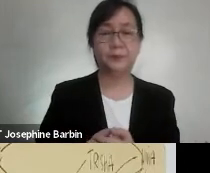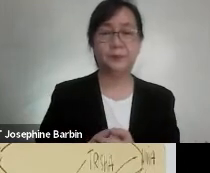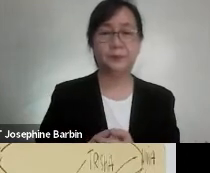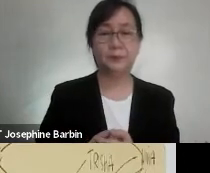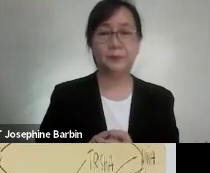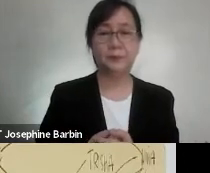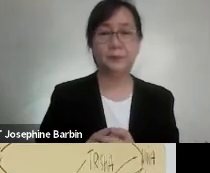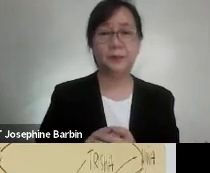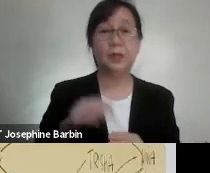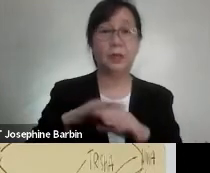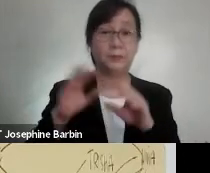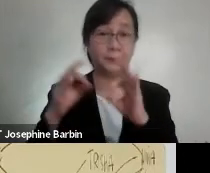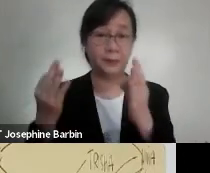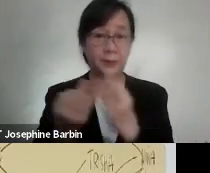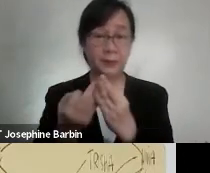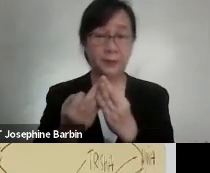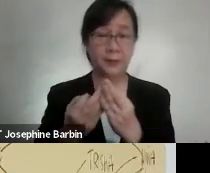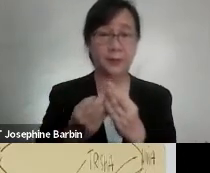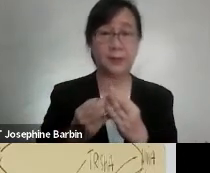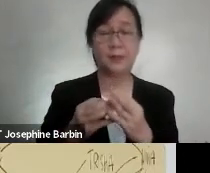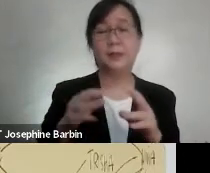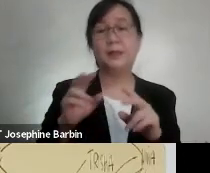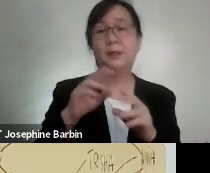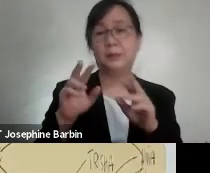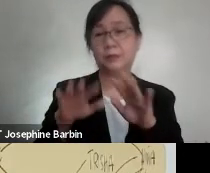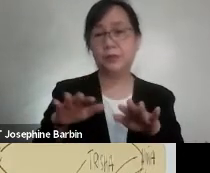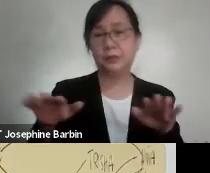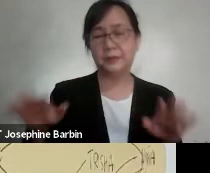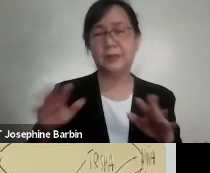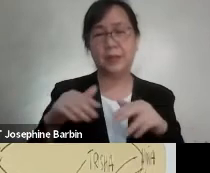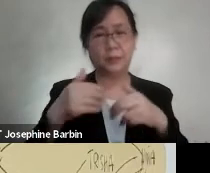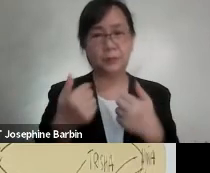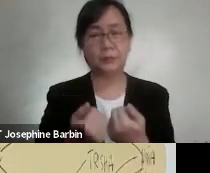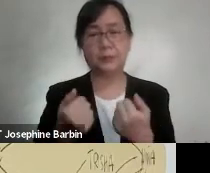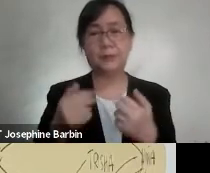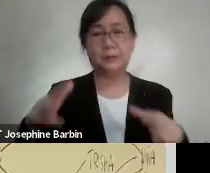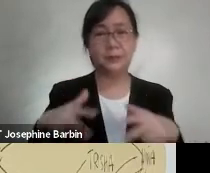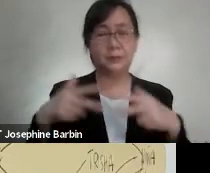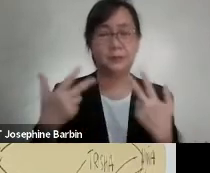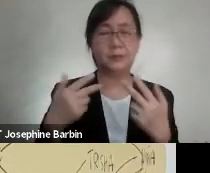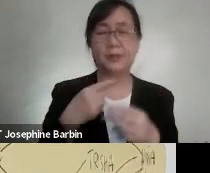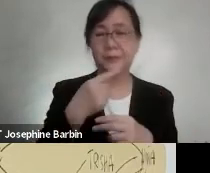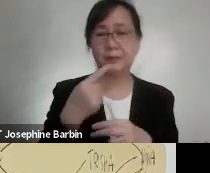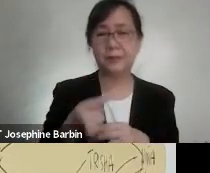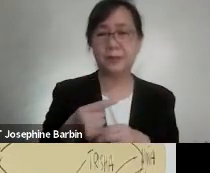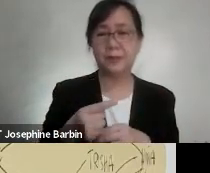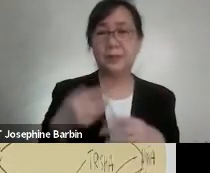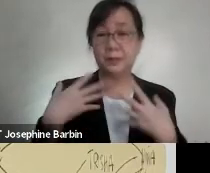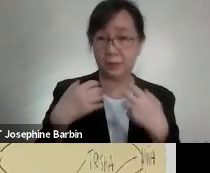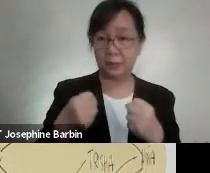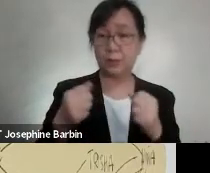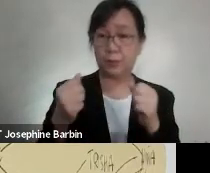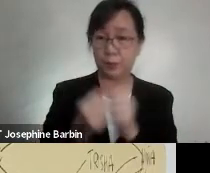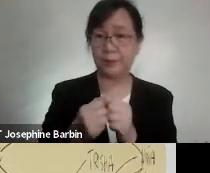On family, children are very ambivalent about how technology plays into family life. On the one hand, they say it strengthens their relationships